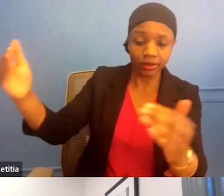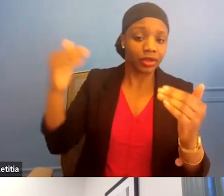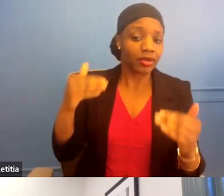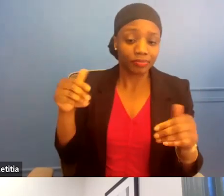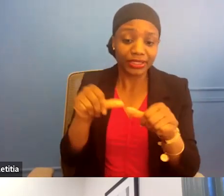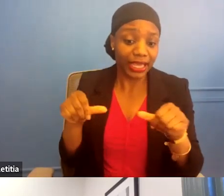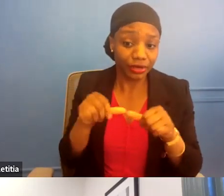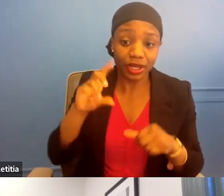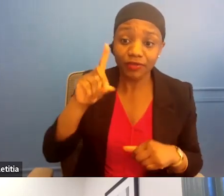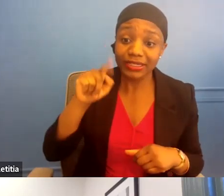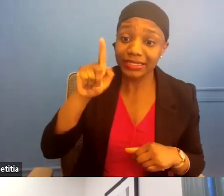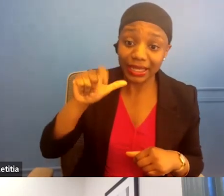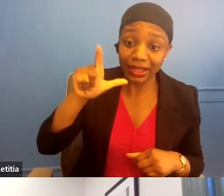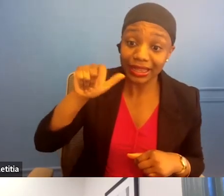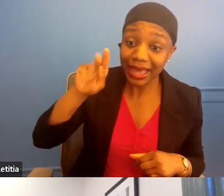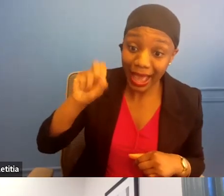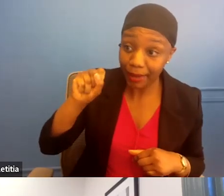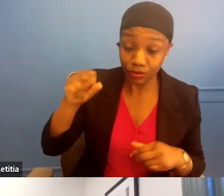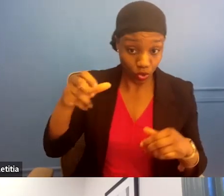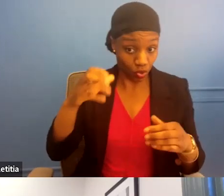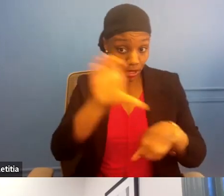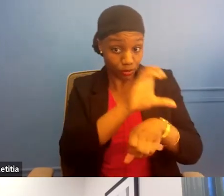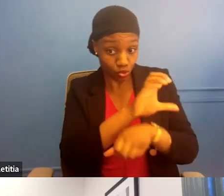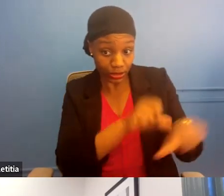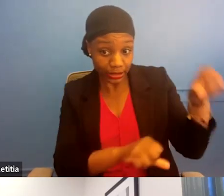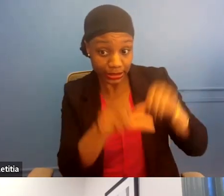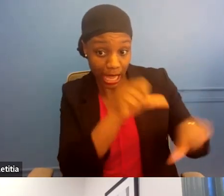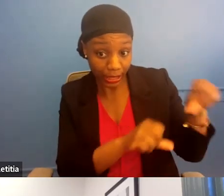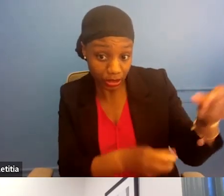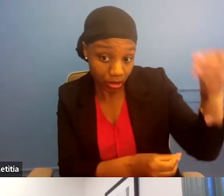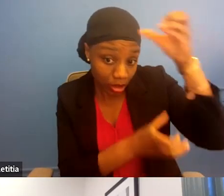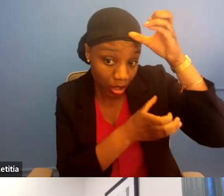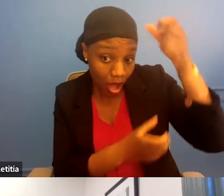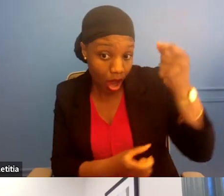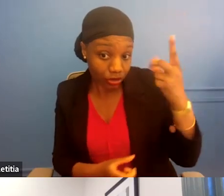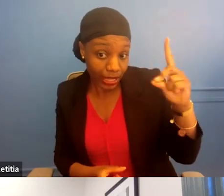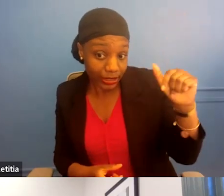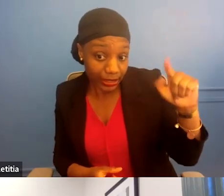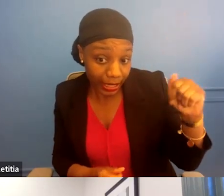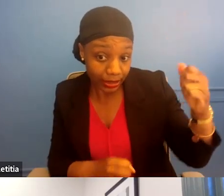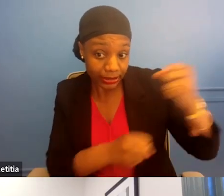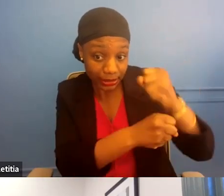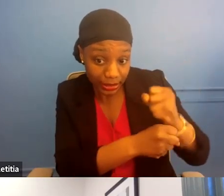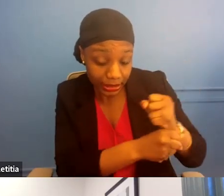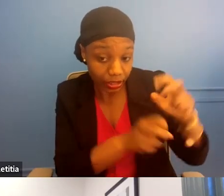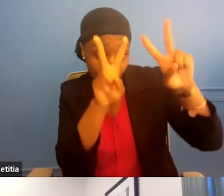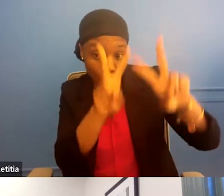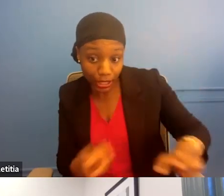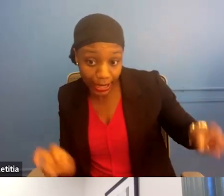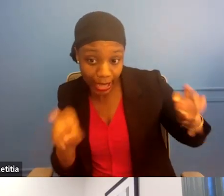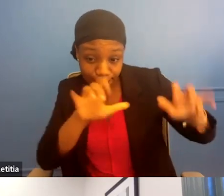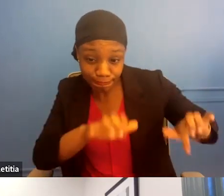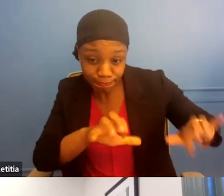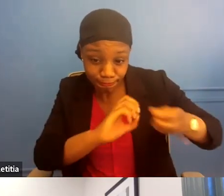of data labs. So anybody in the computer science world who understands data and statistics of looking at those things and how to crunch